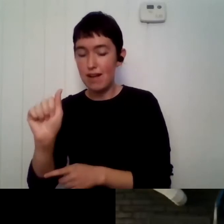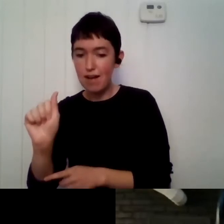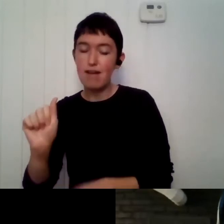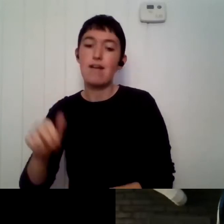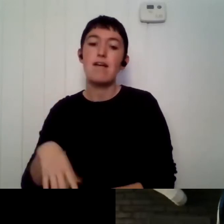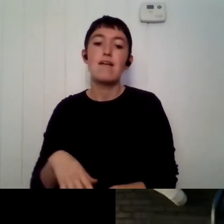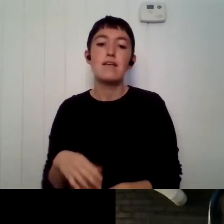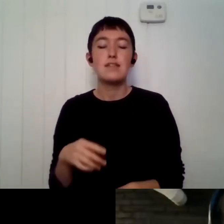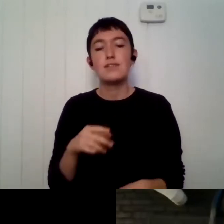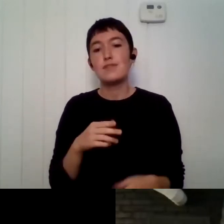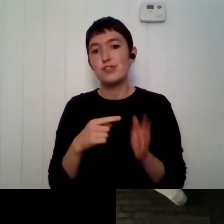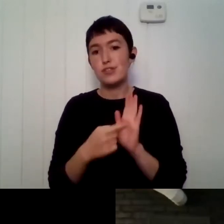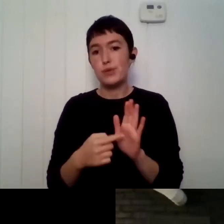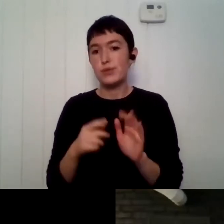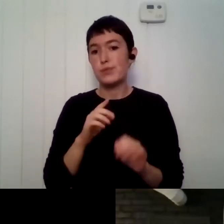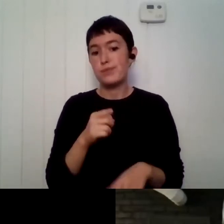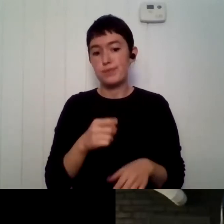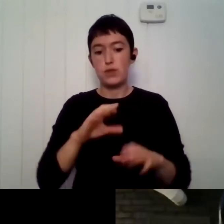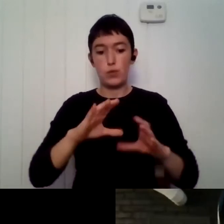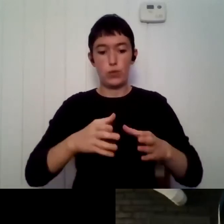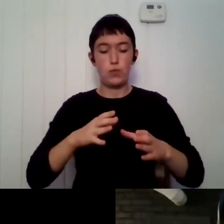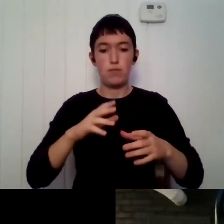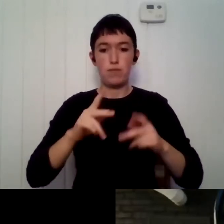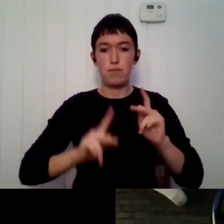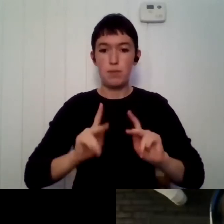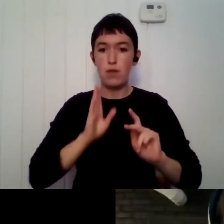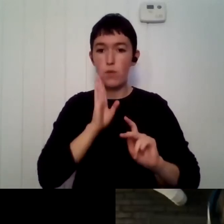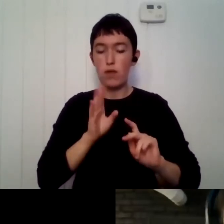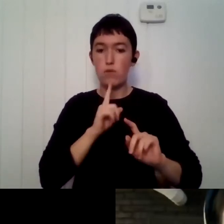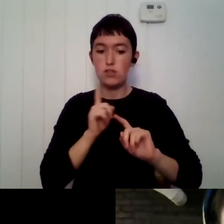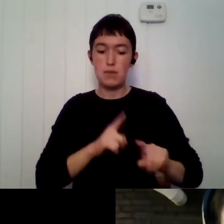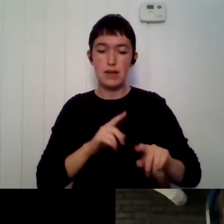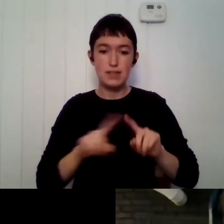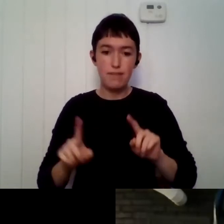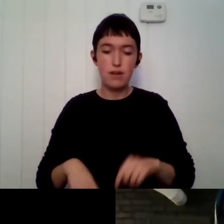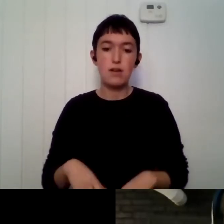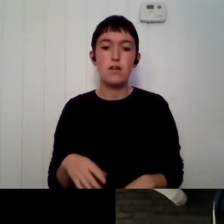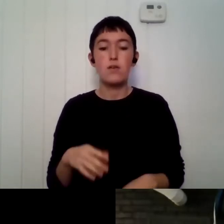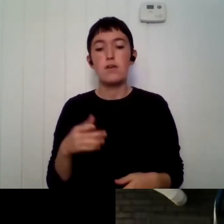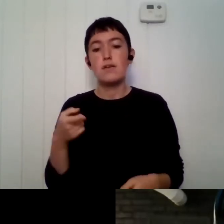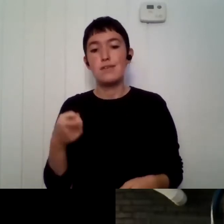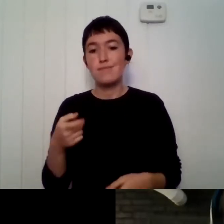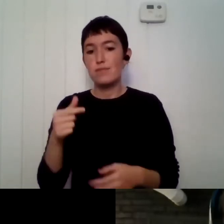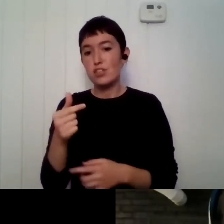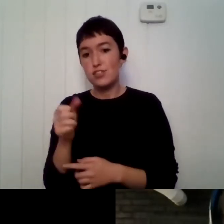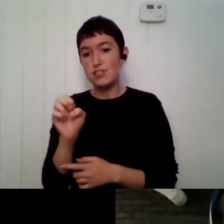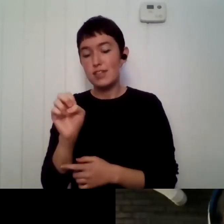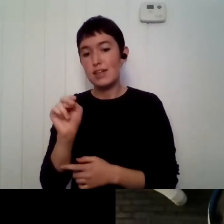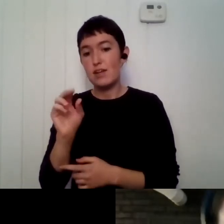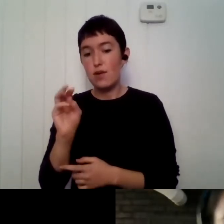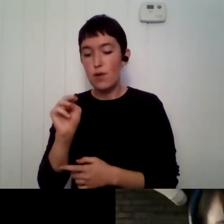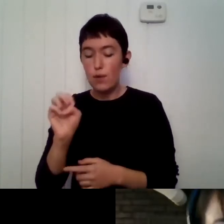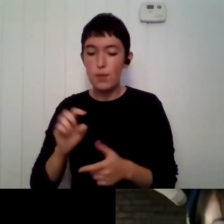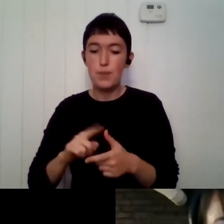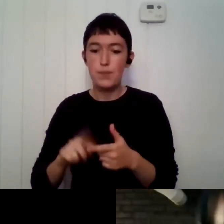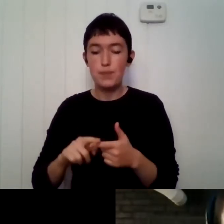to respond differently to a specific treatment. Also on the proteome or the metabolome. So there's work on all